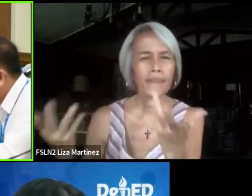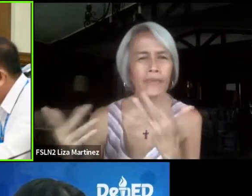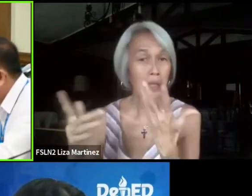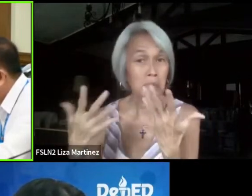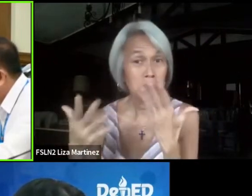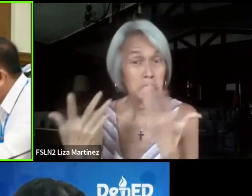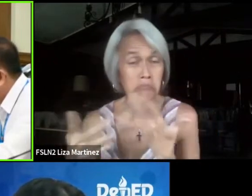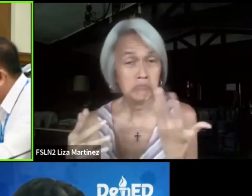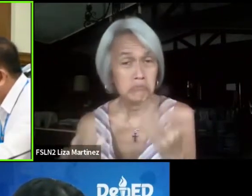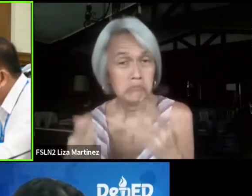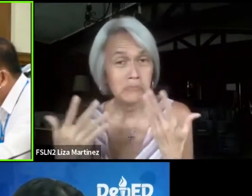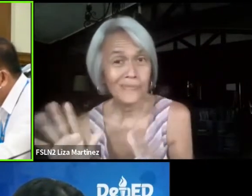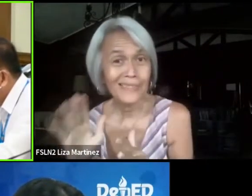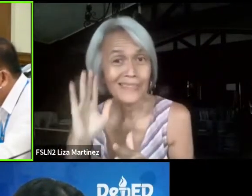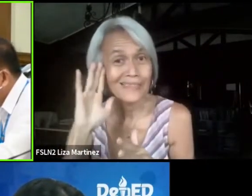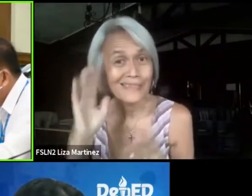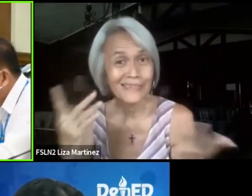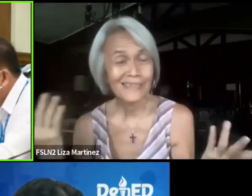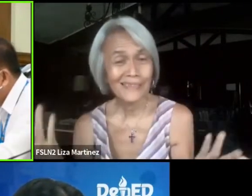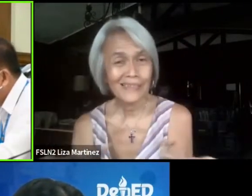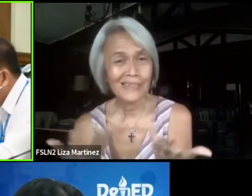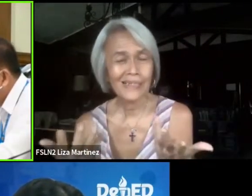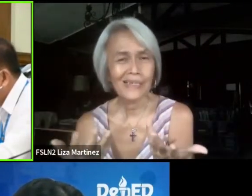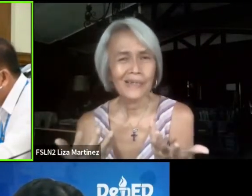heard that guest. Ang sinabi niya,